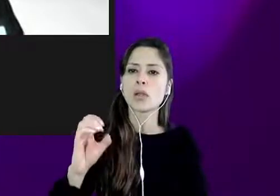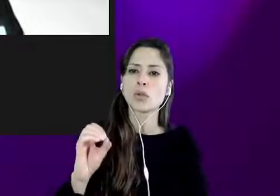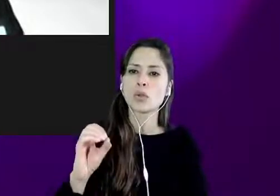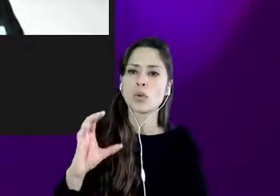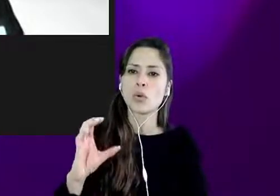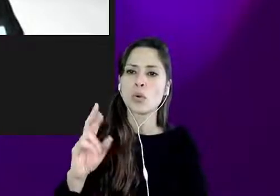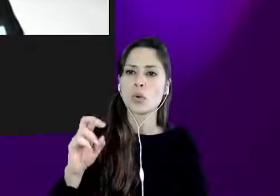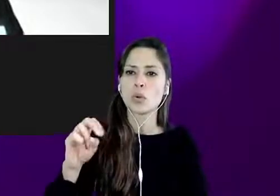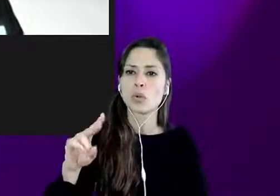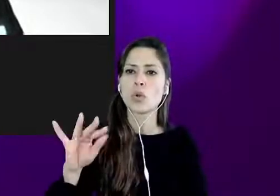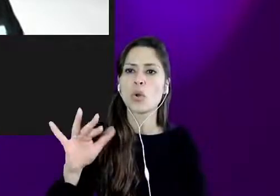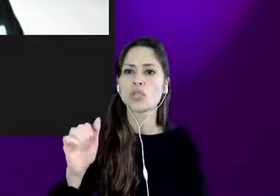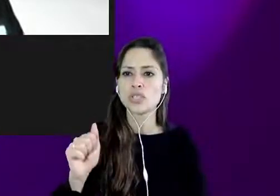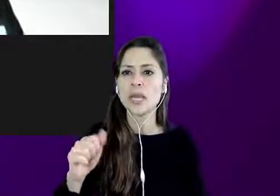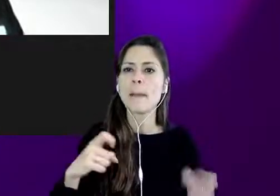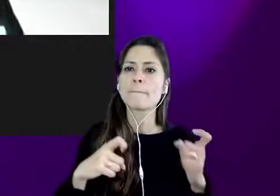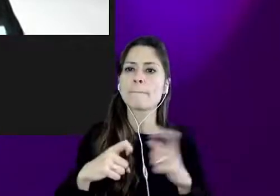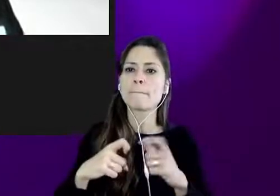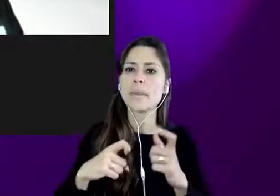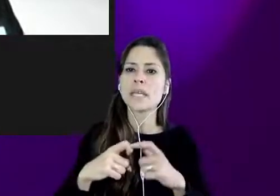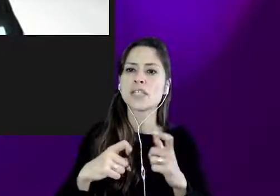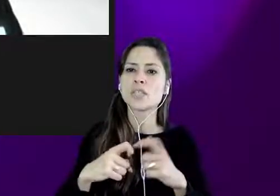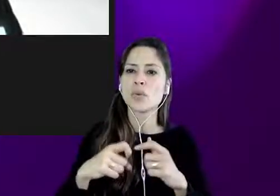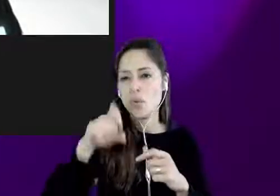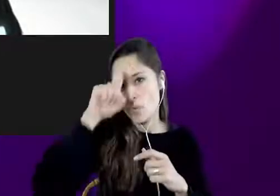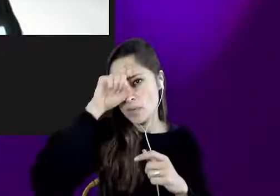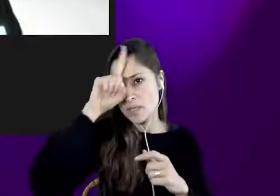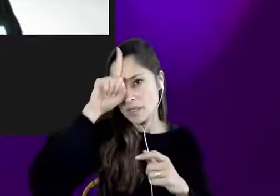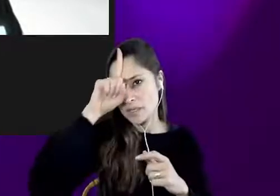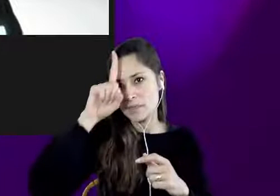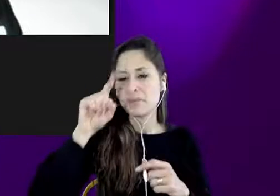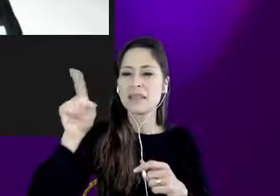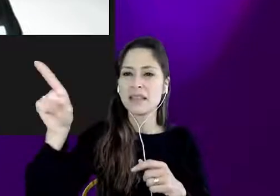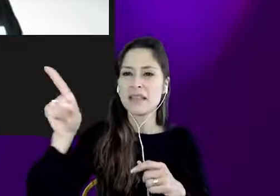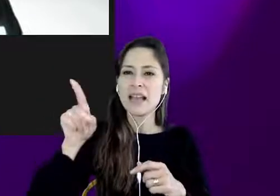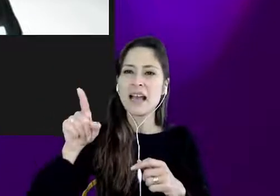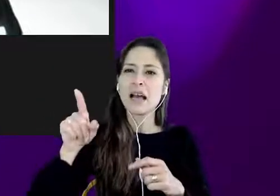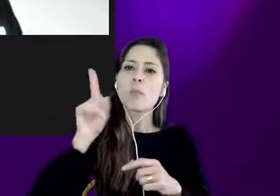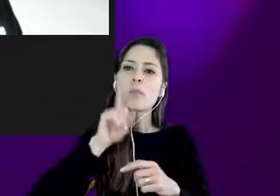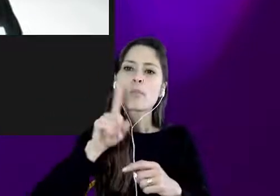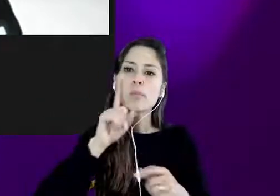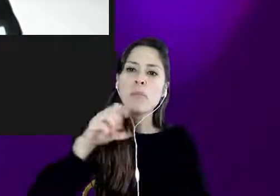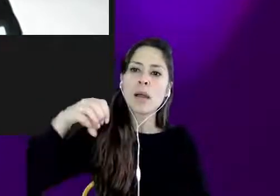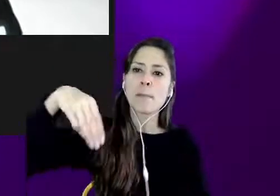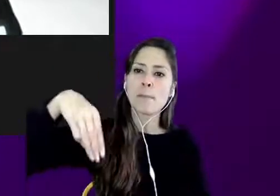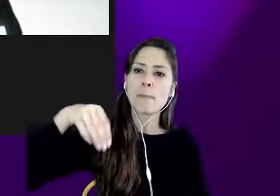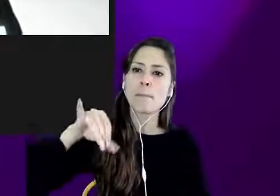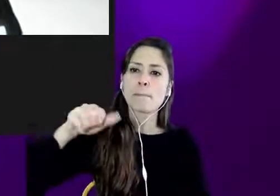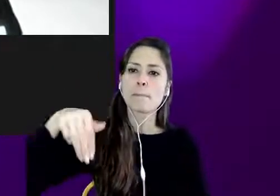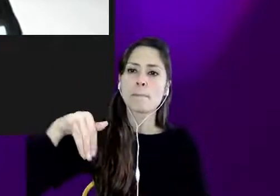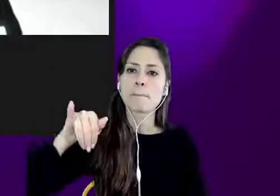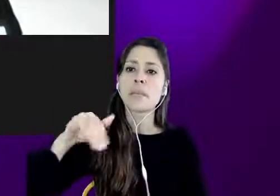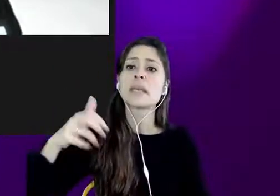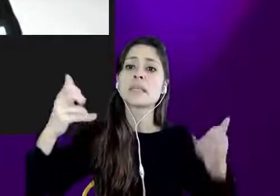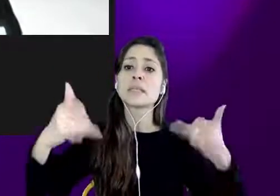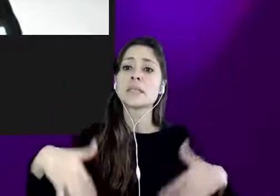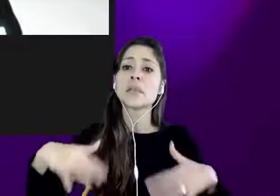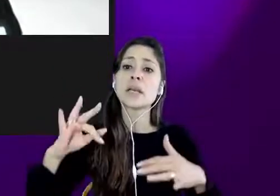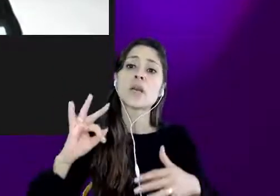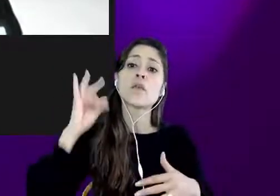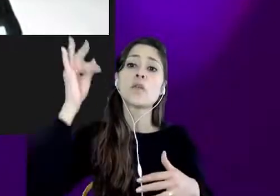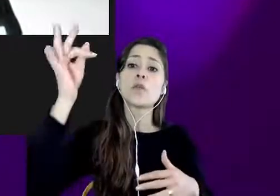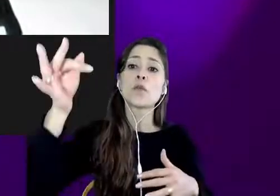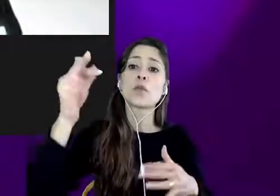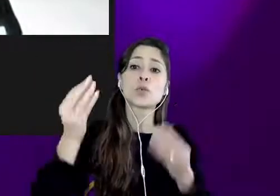experience with the future, and he's going to talk about the future aspects in assisted reproduction and also in